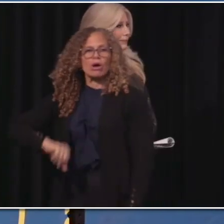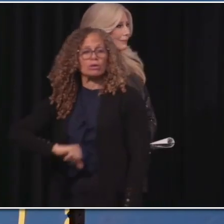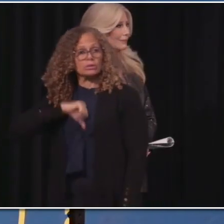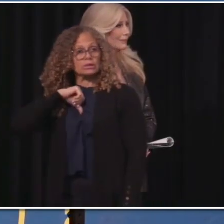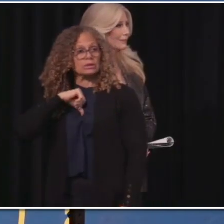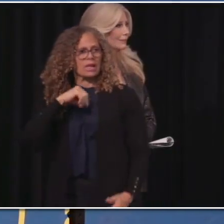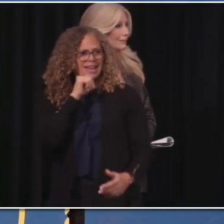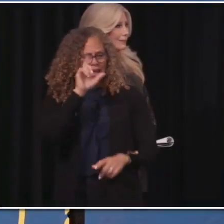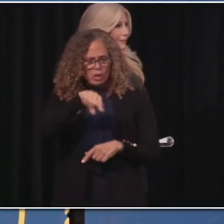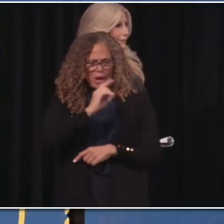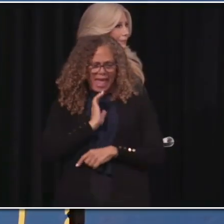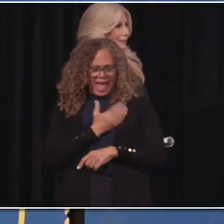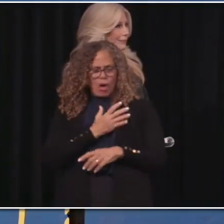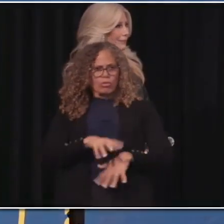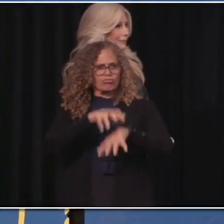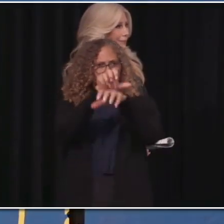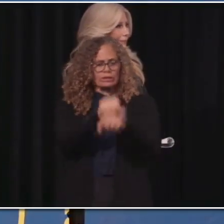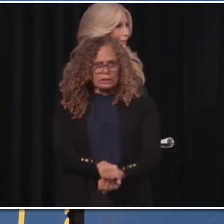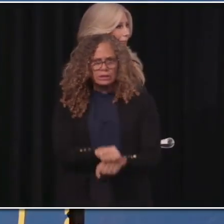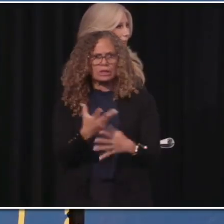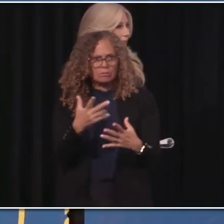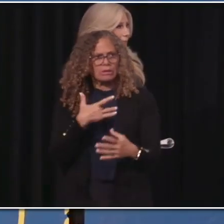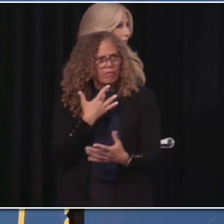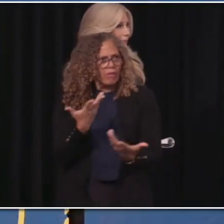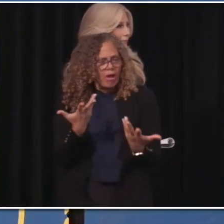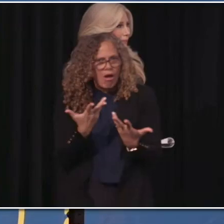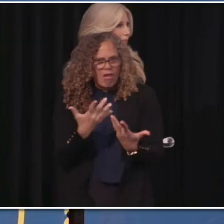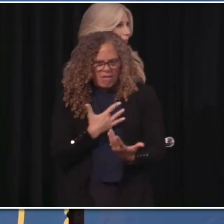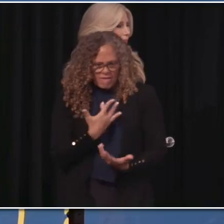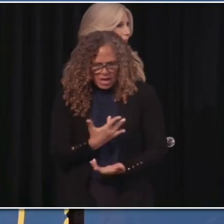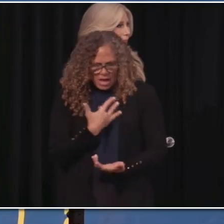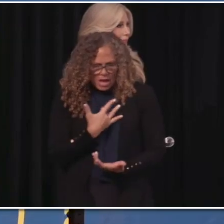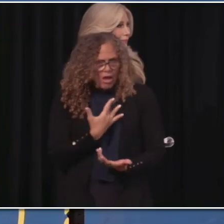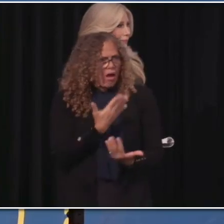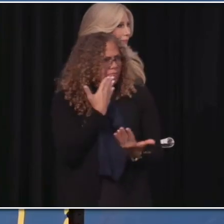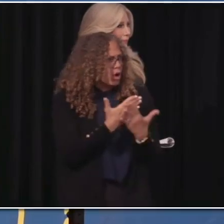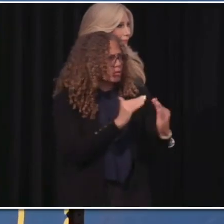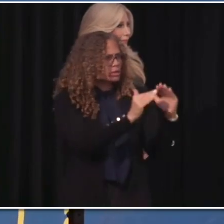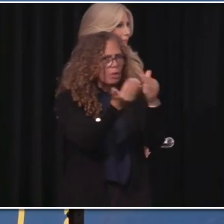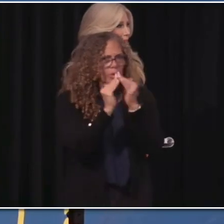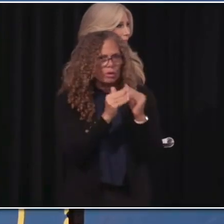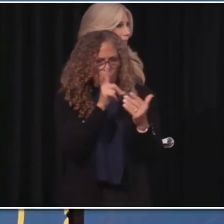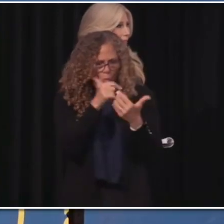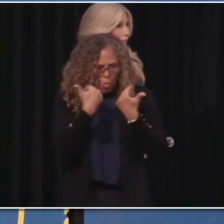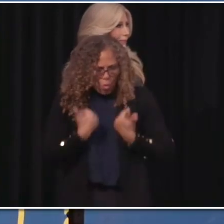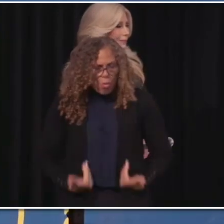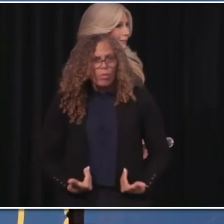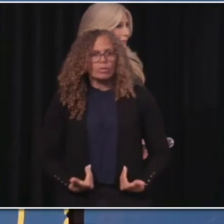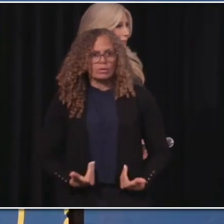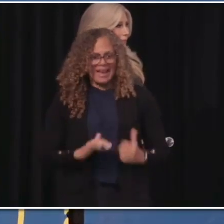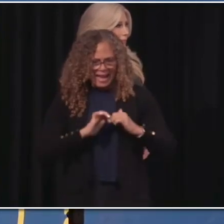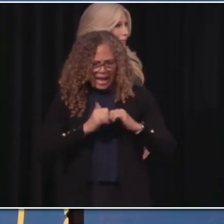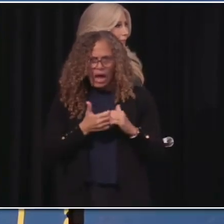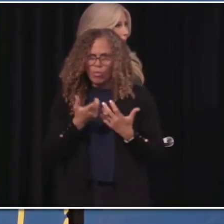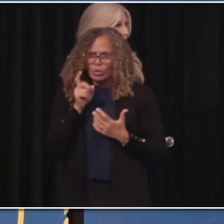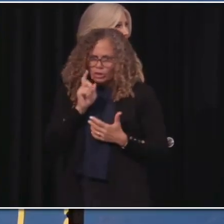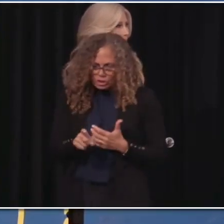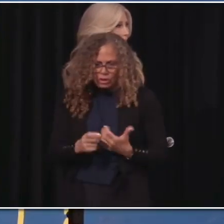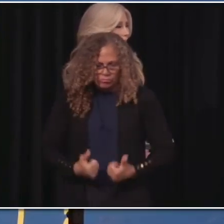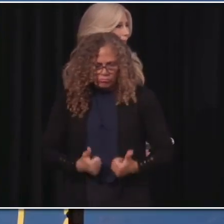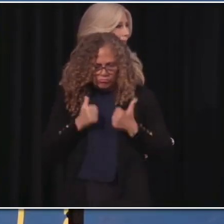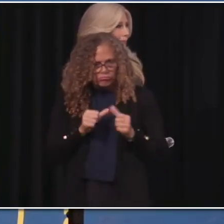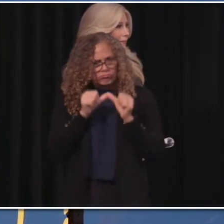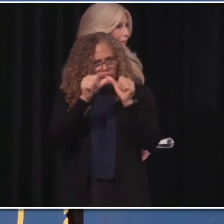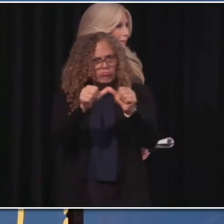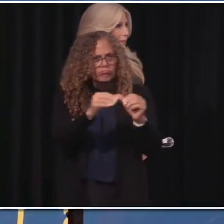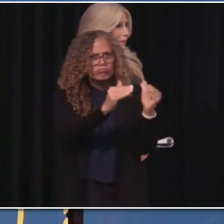our tradition, but the very sense of our greater communities, of who we are and how we're meant to live in this